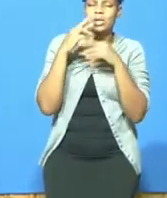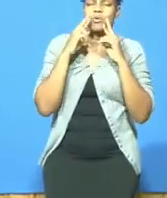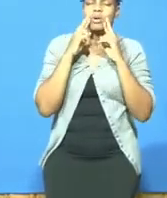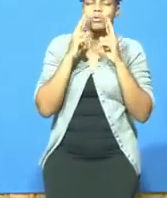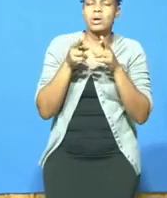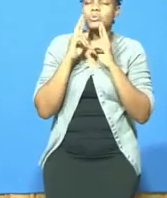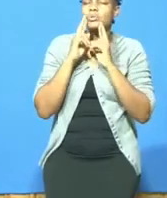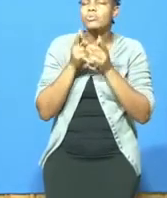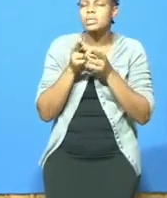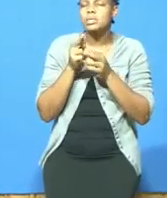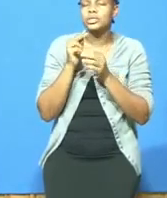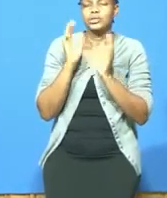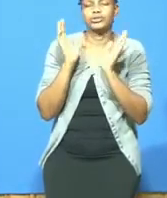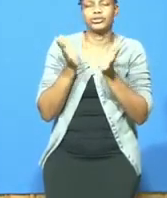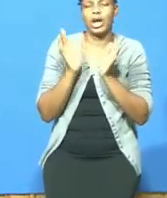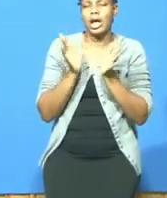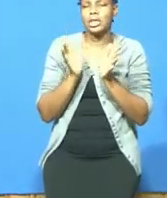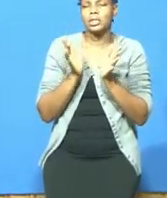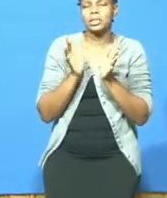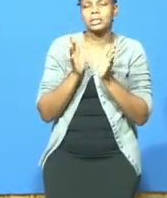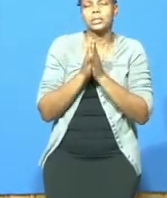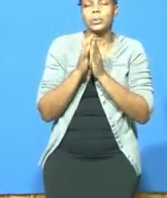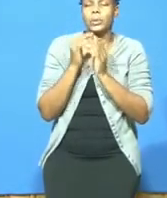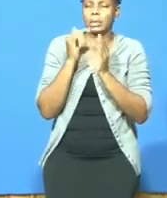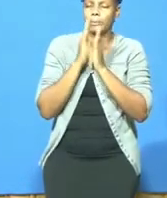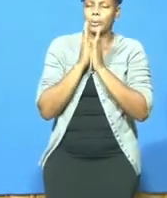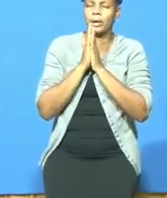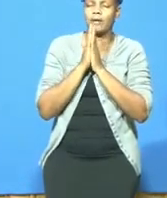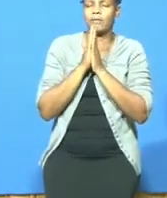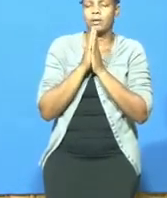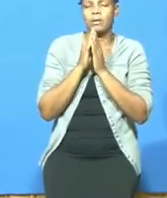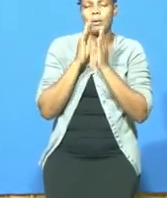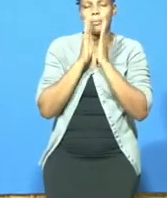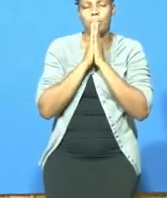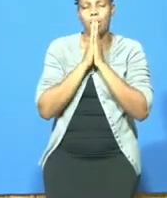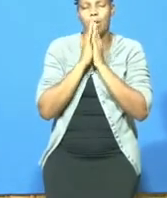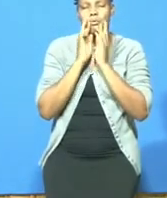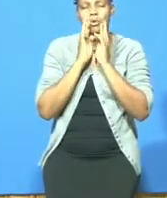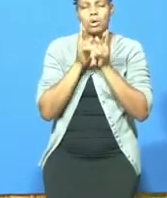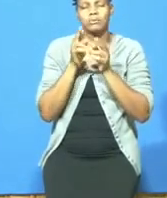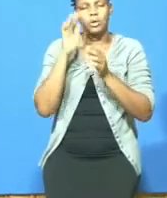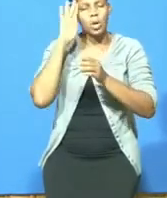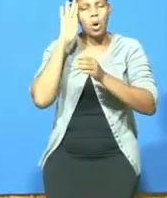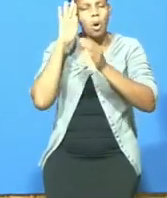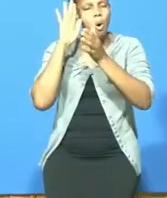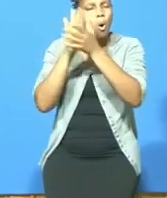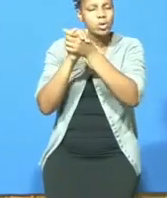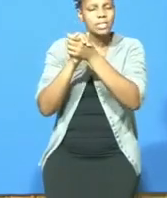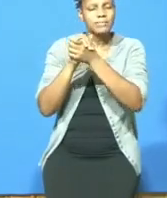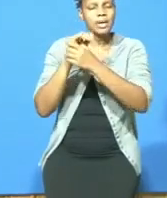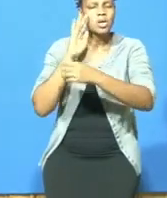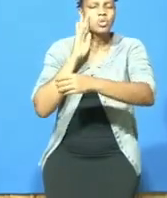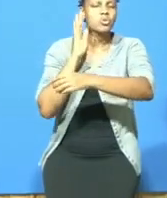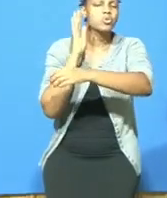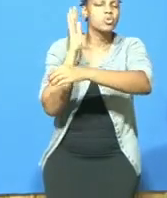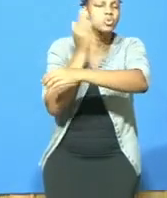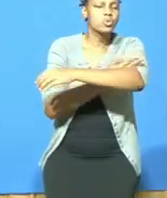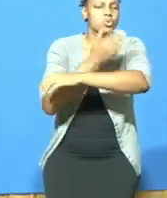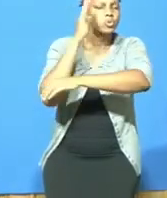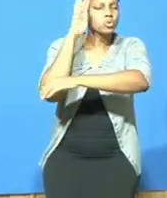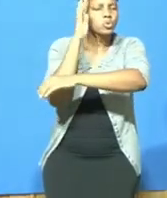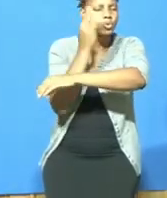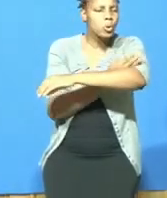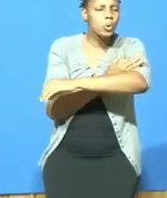We pray, oh God, for that prayer request, for that husband, for that son, for that change in